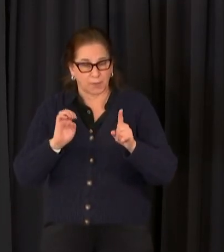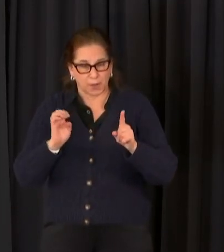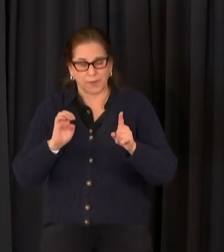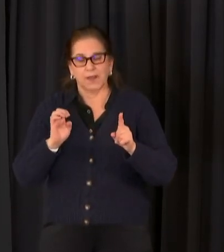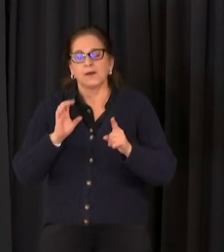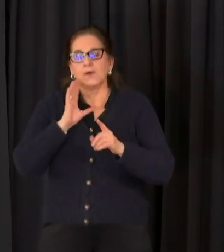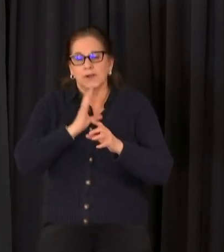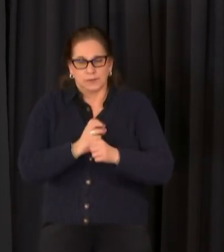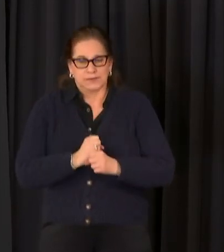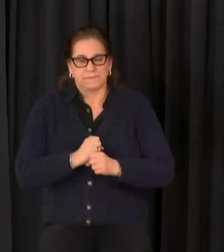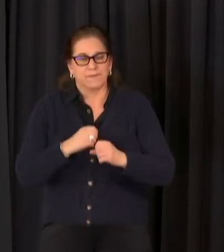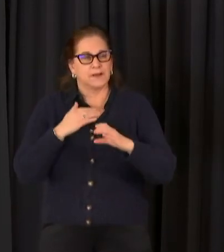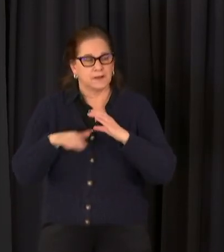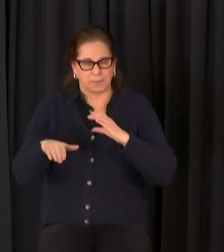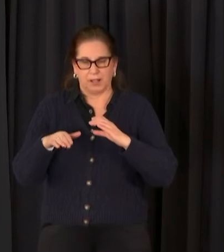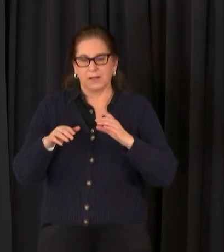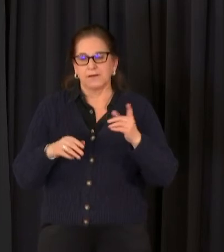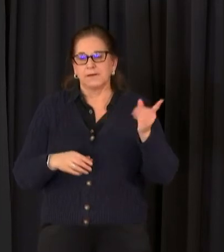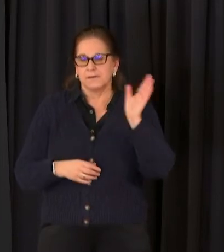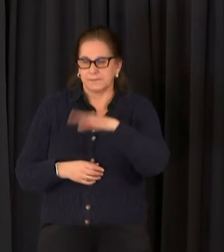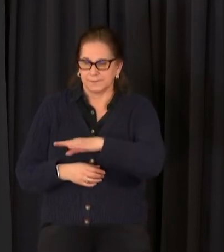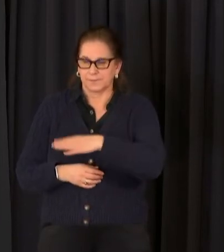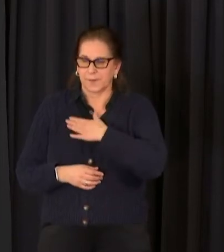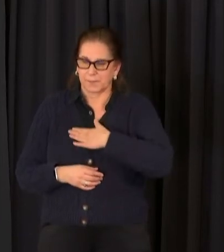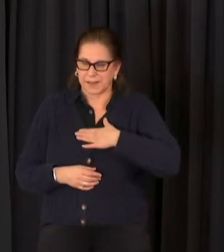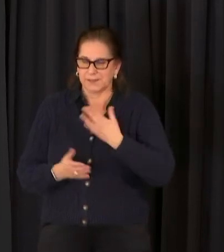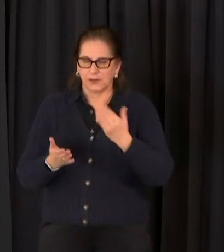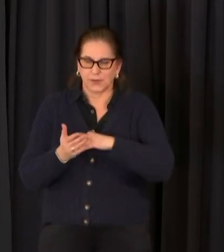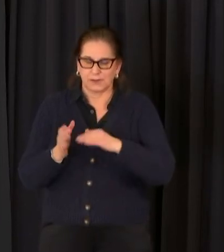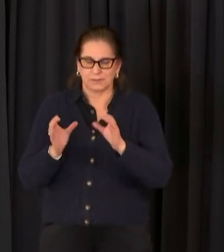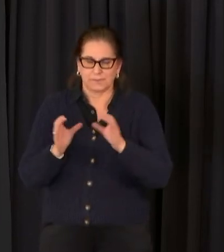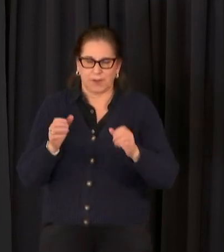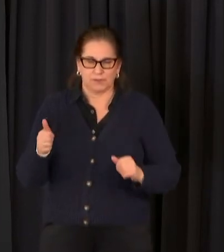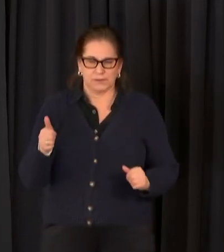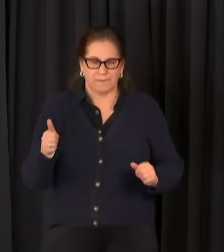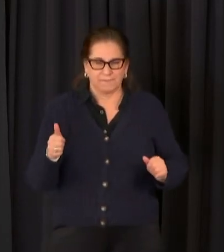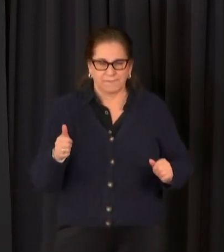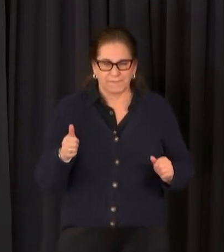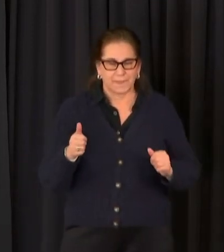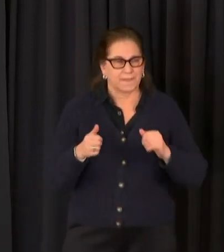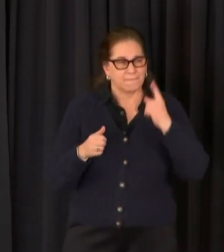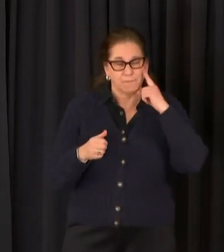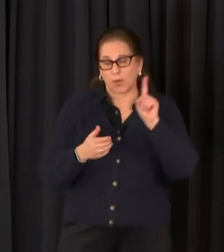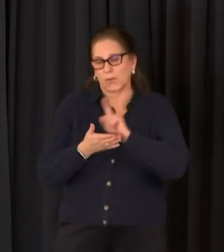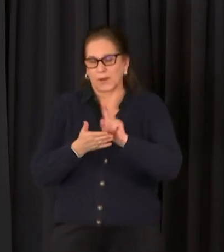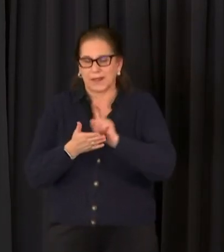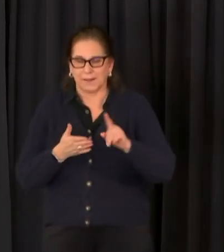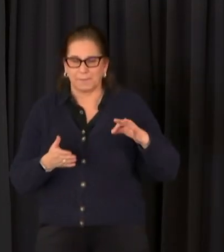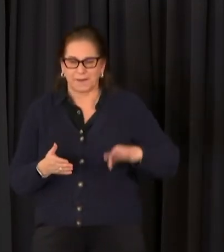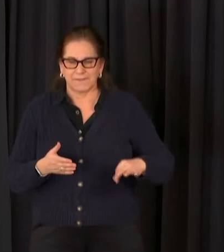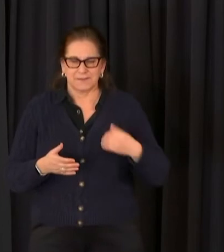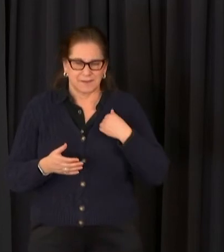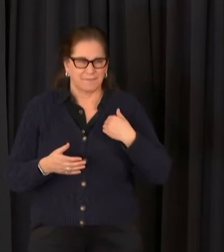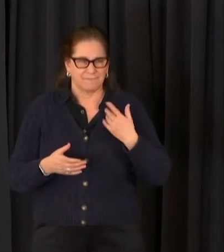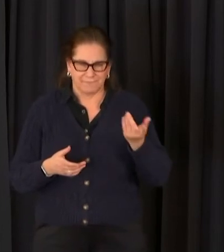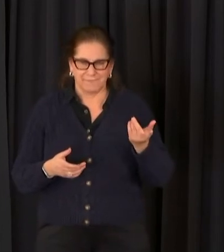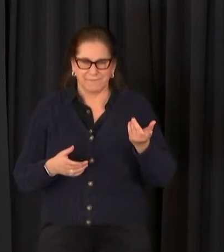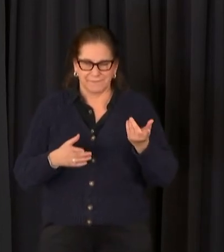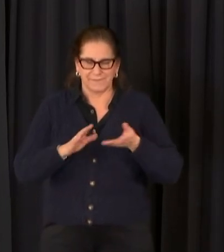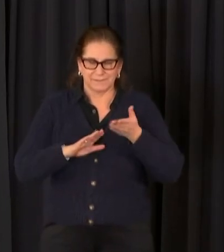it received an email asking them to certify to receive their weekly benefit payment. We are estimating